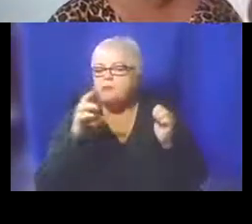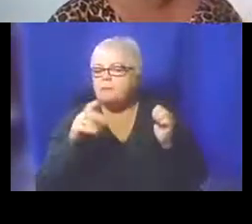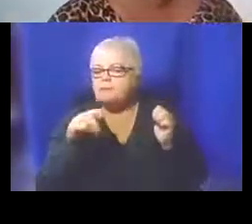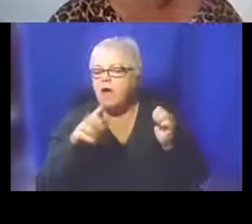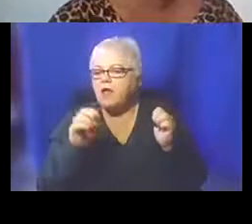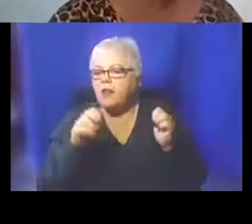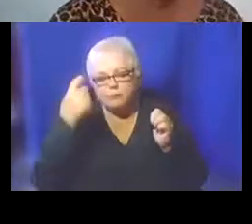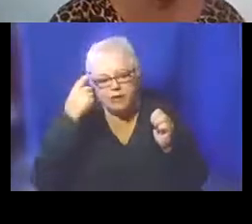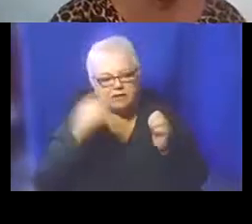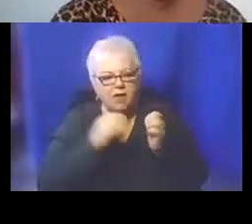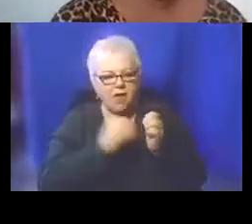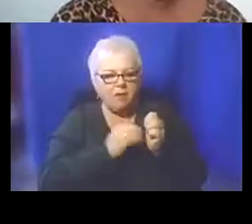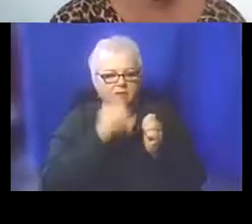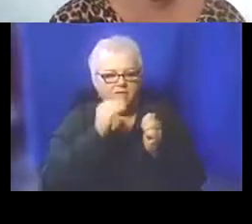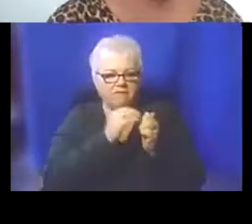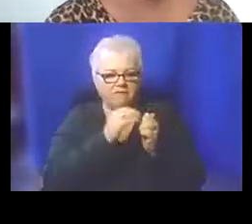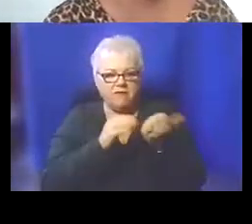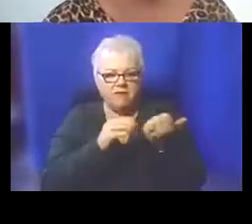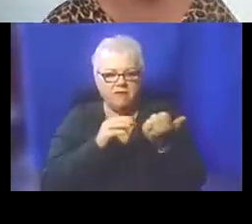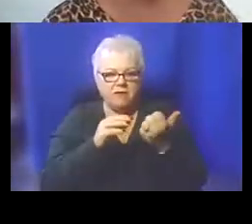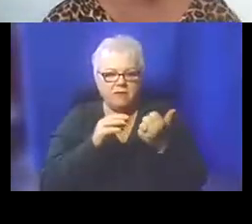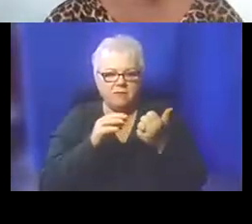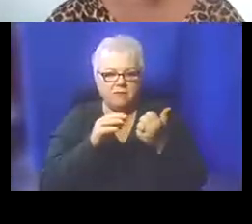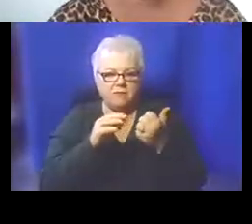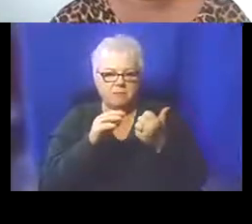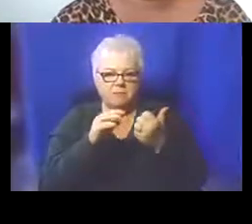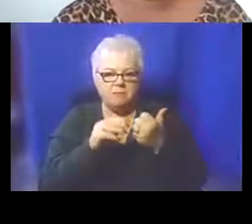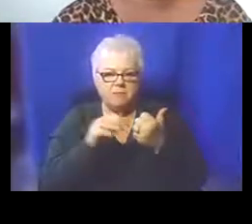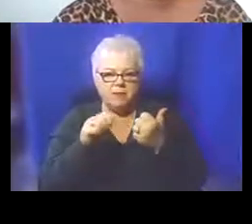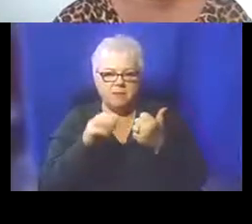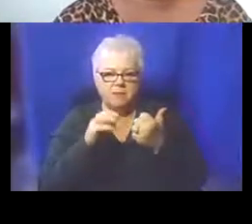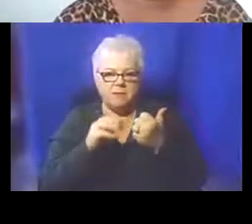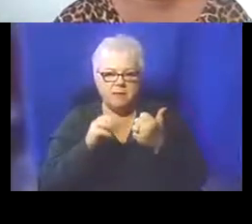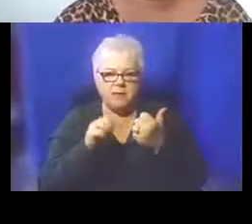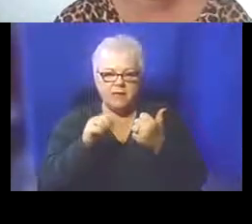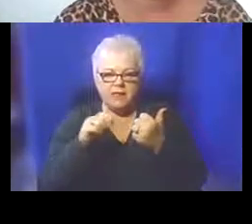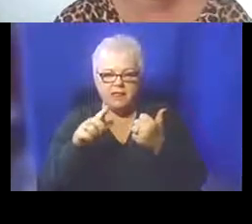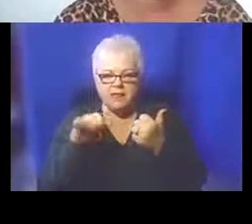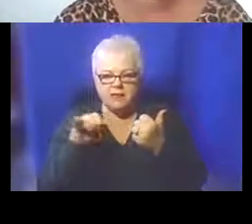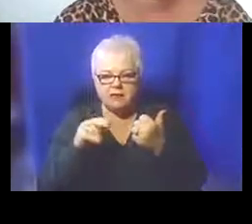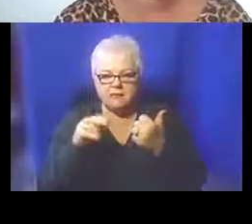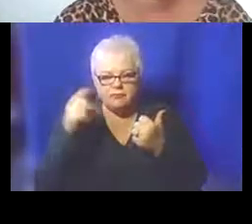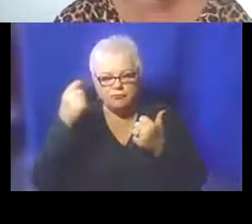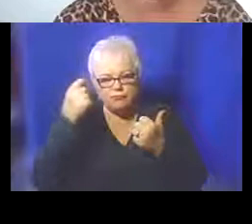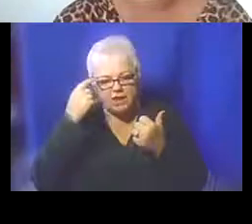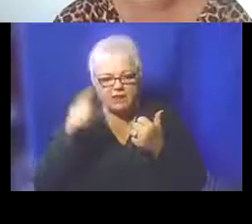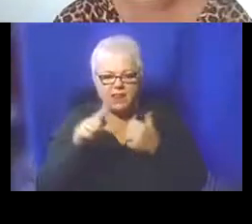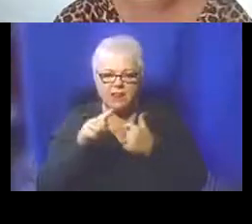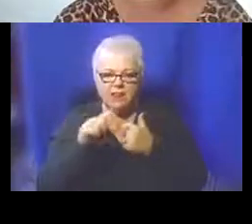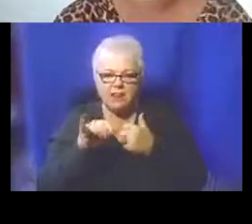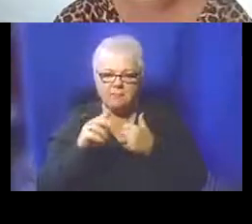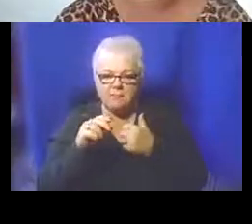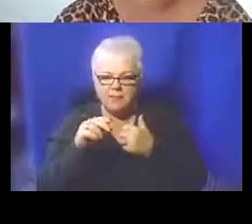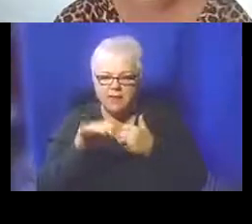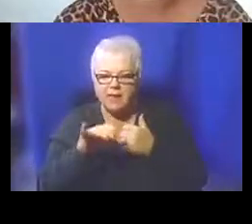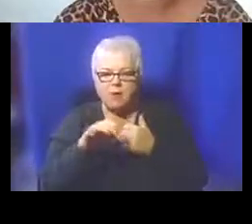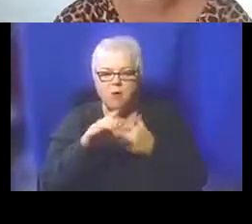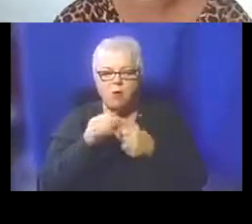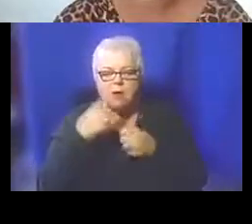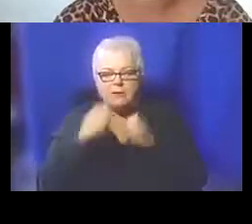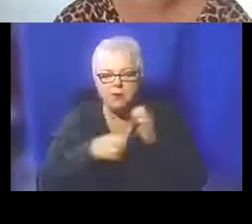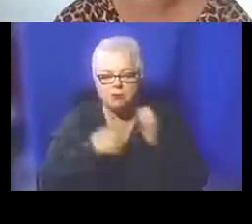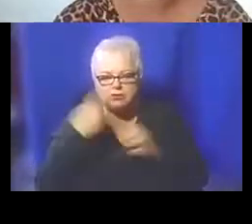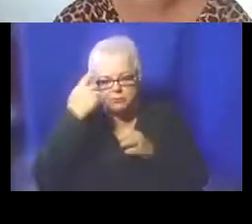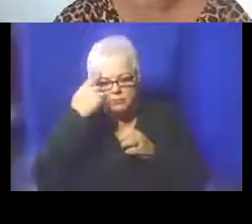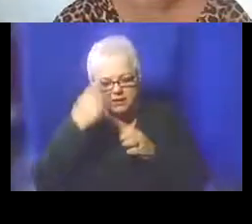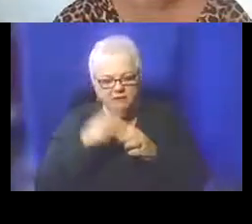above the reptile brain is the mammalian brain, often called the limbic brain or the emotional brain. So